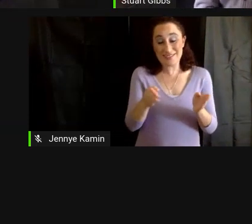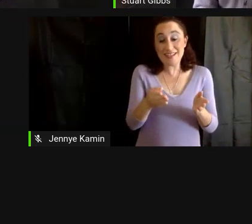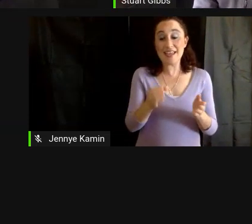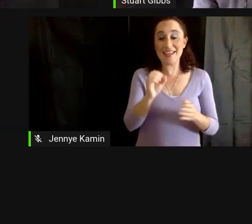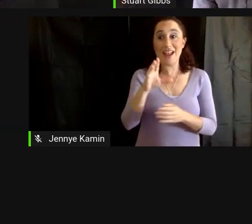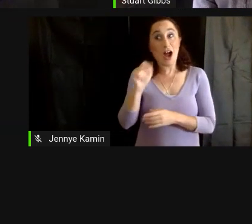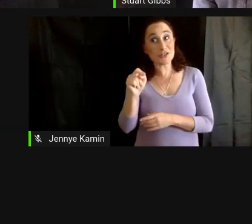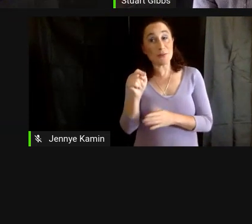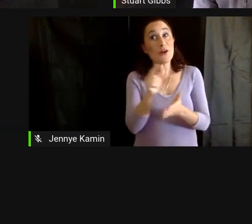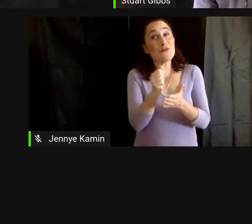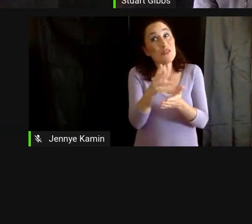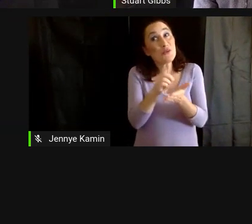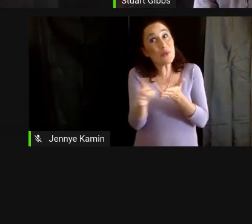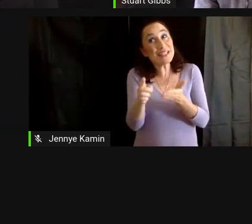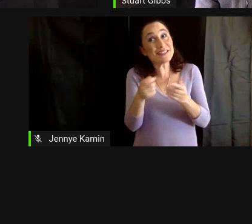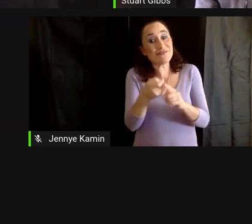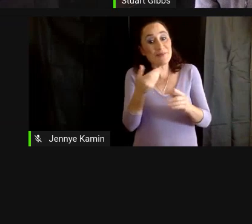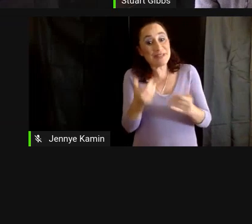So. That'll feel like forever.